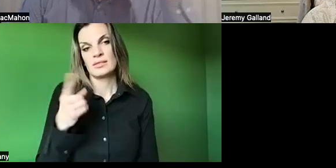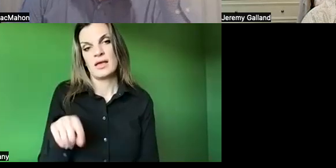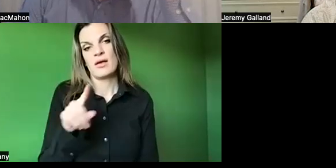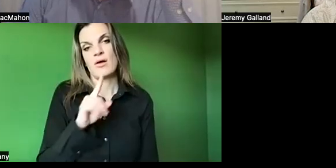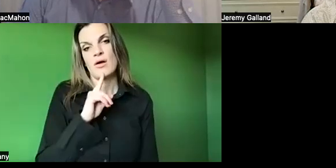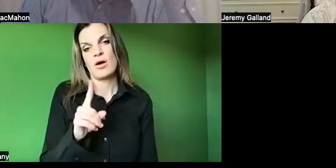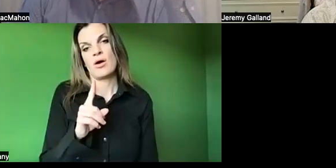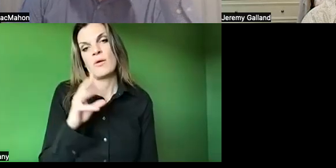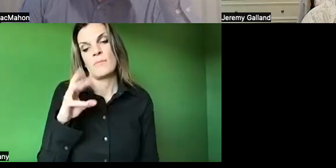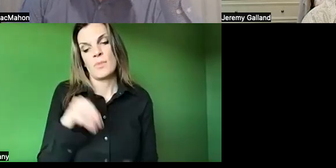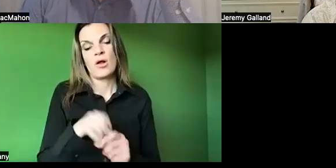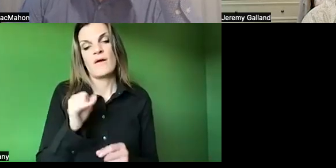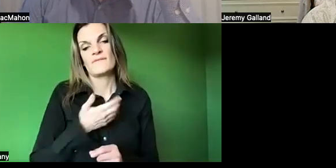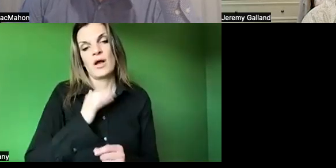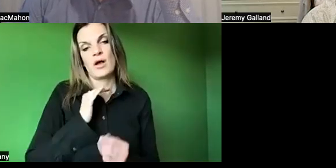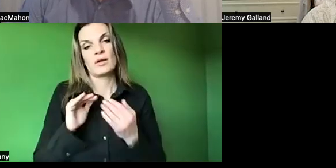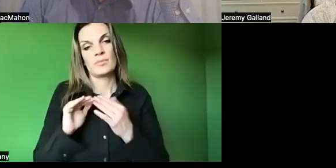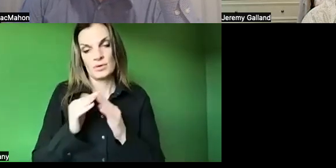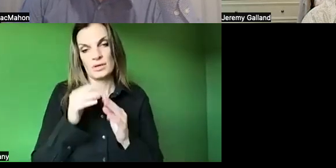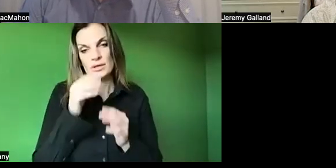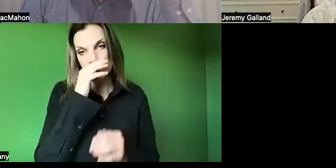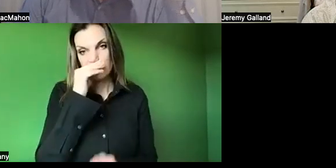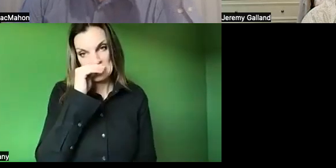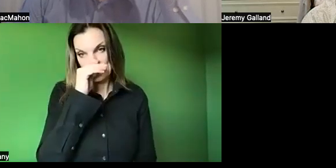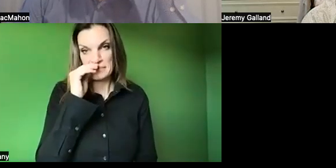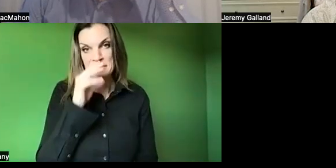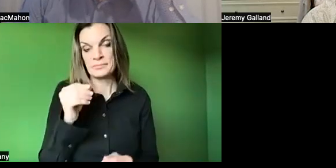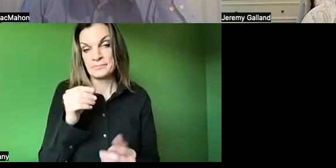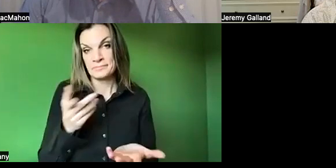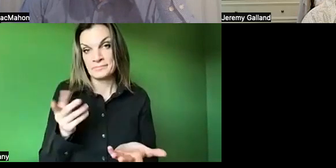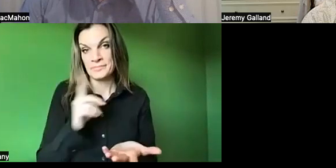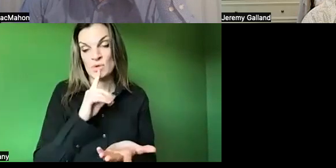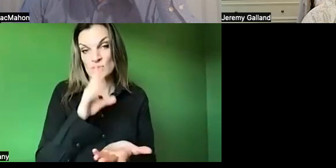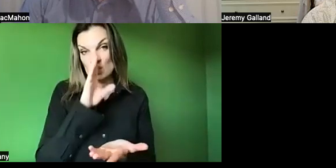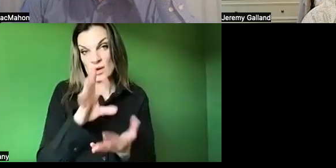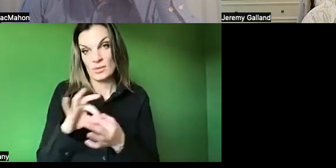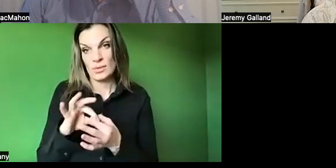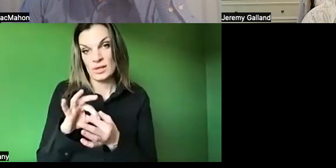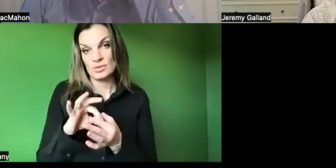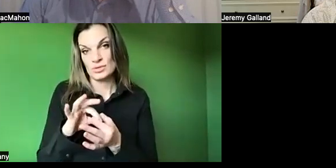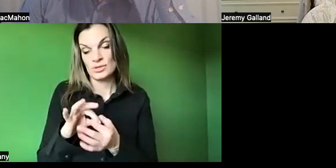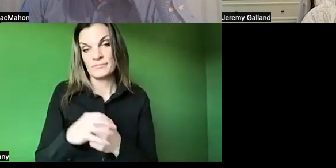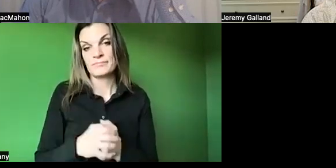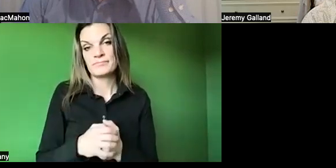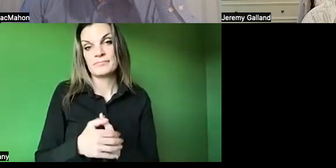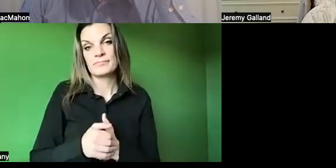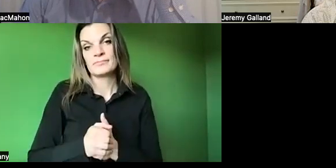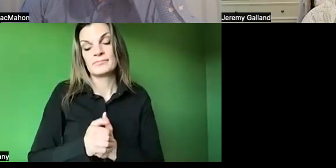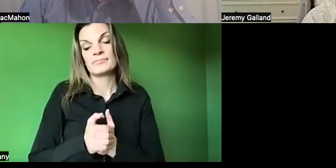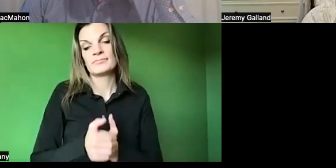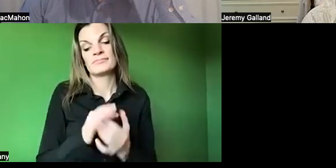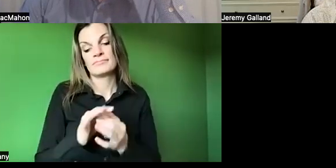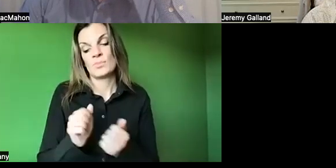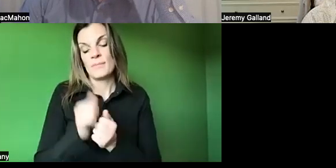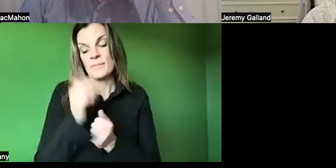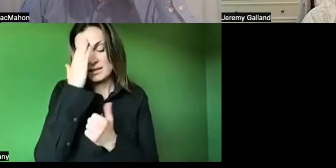a part of our community. There's a direct relationship between mental health